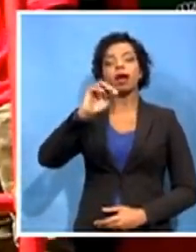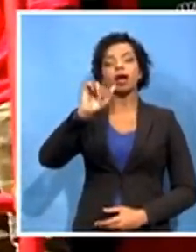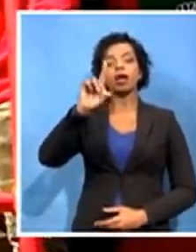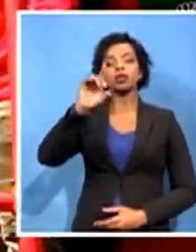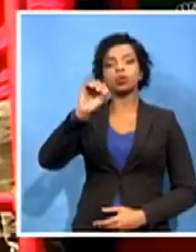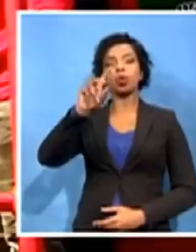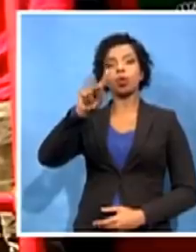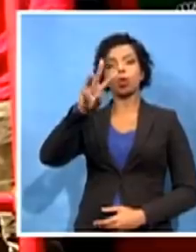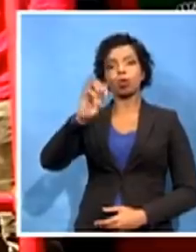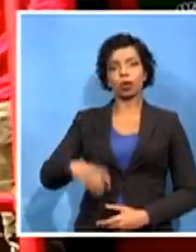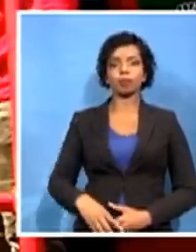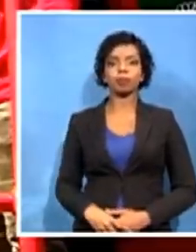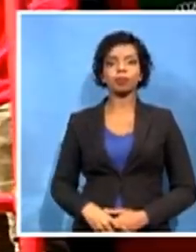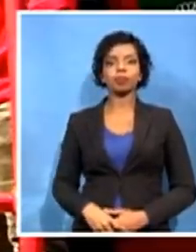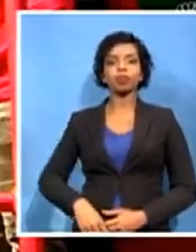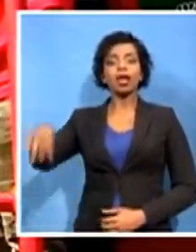Amanda!